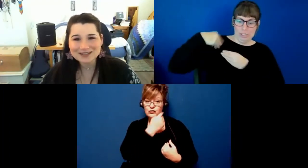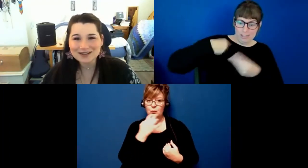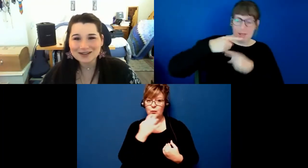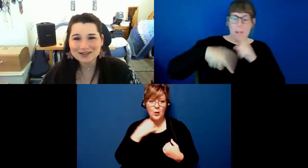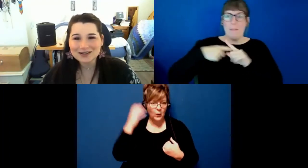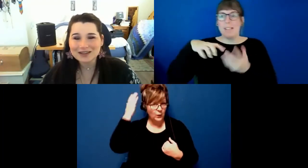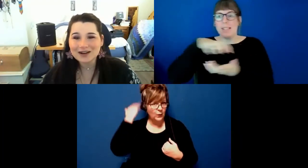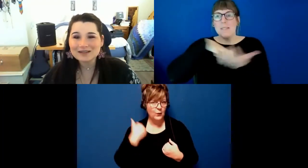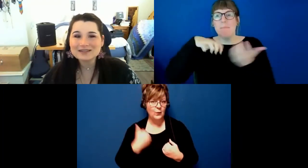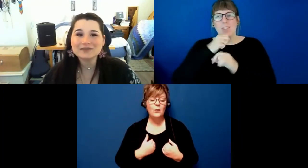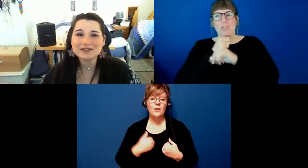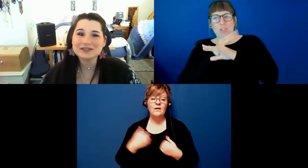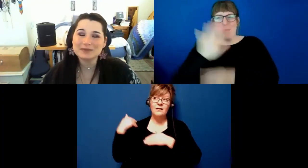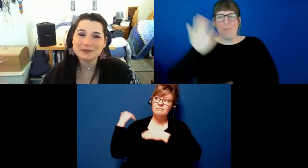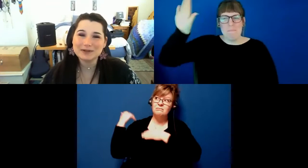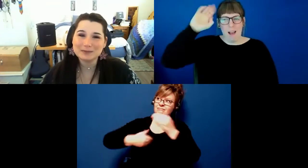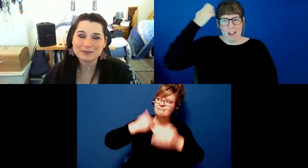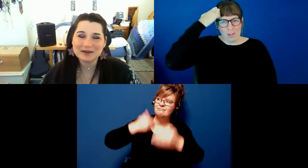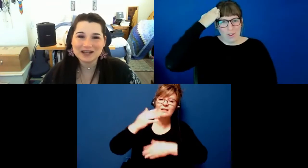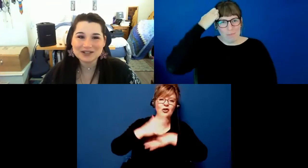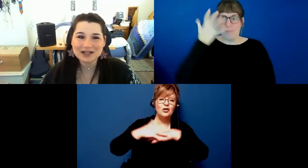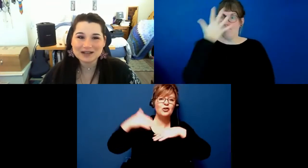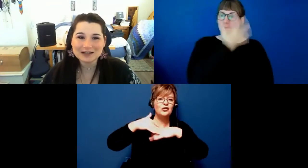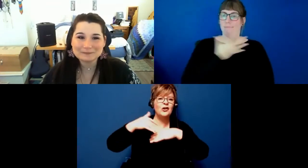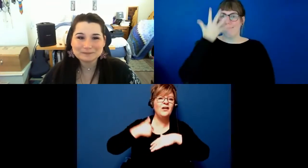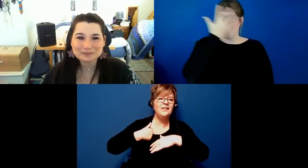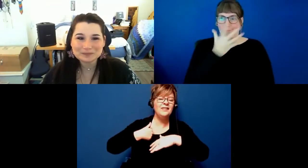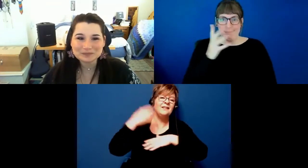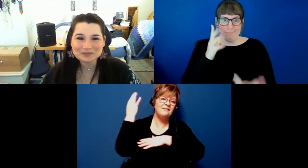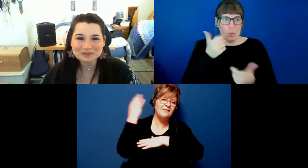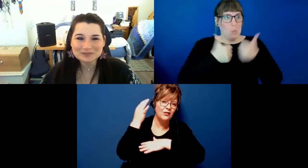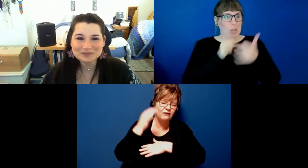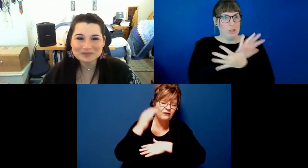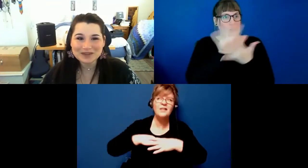have an exotic look that often confuses people about my nationality.